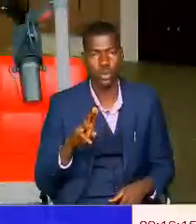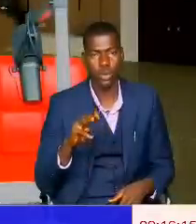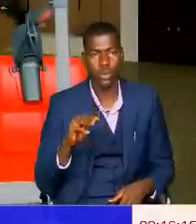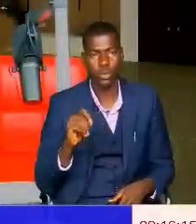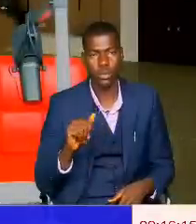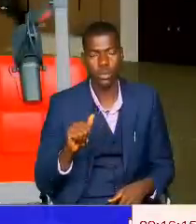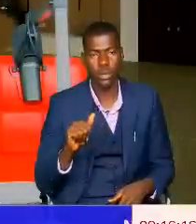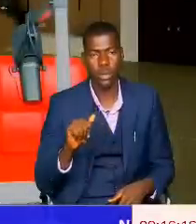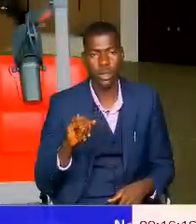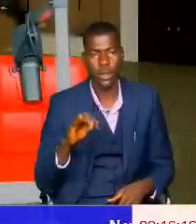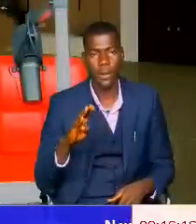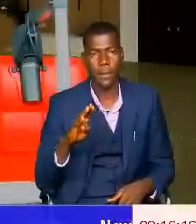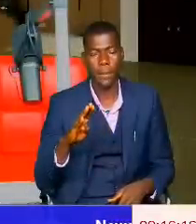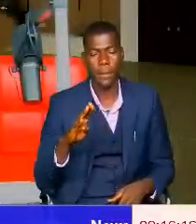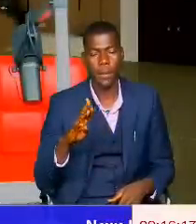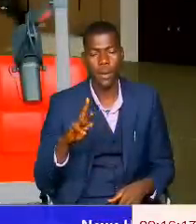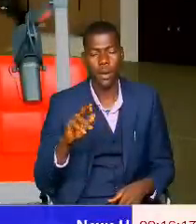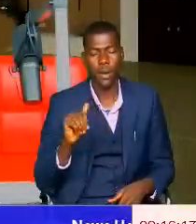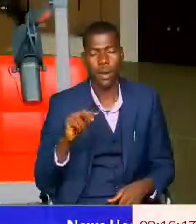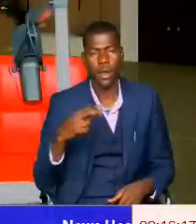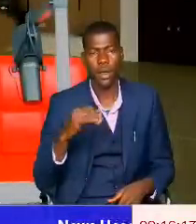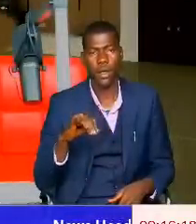Danjuma Ibrahim. AIG, Danjuma Ibrahim.